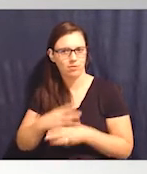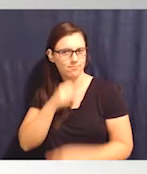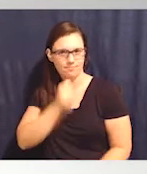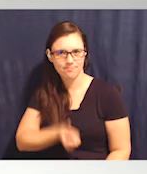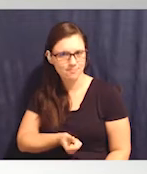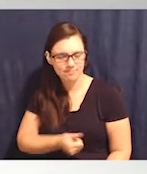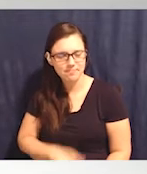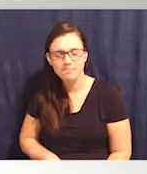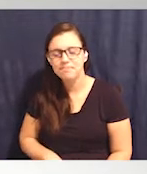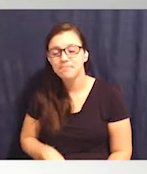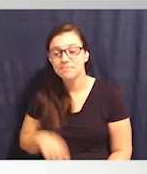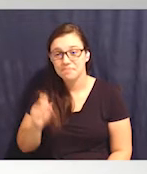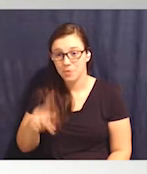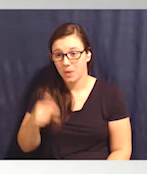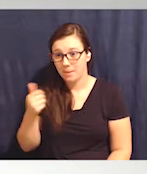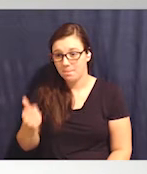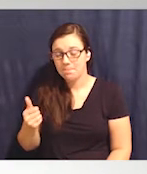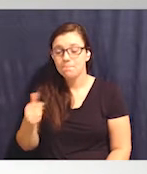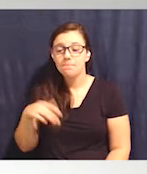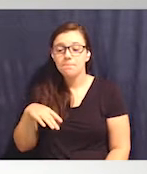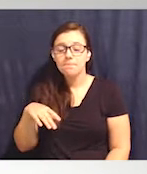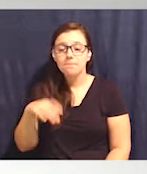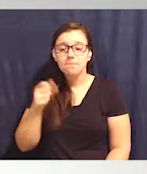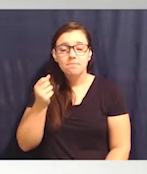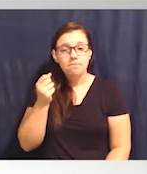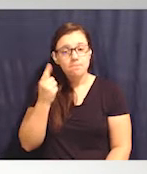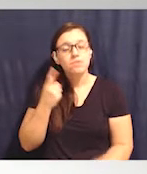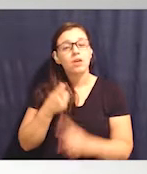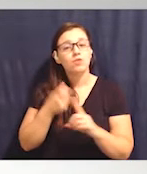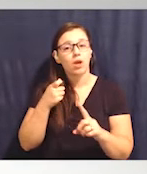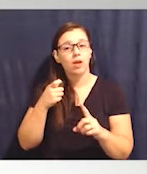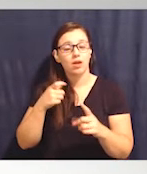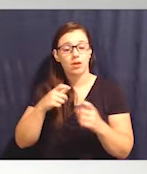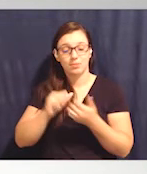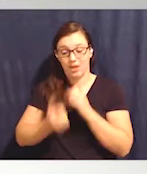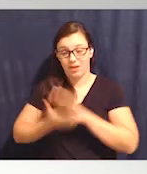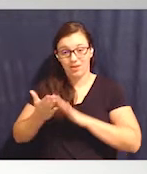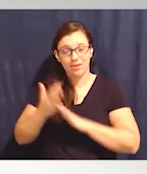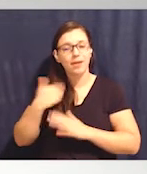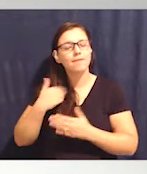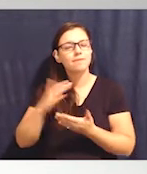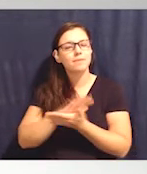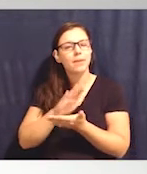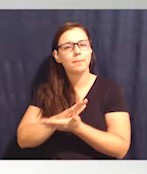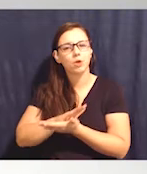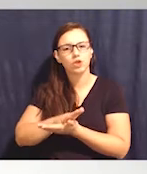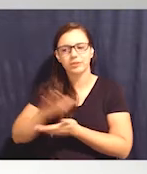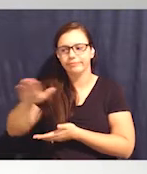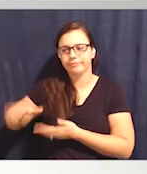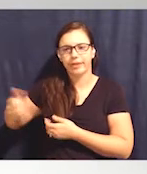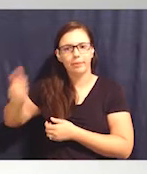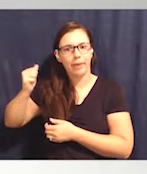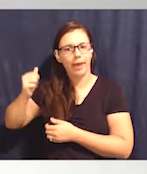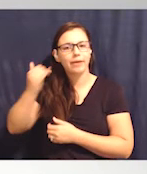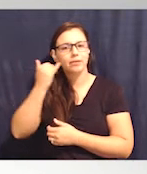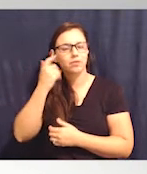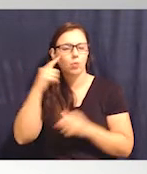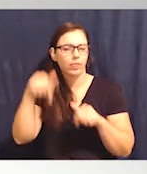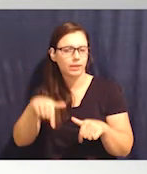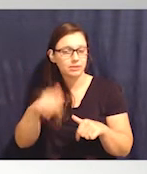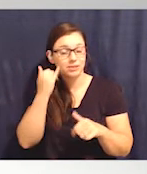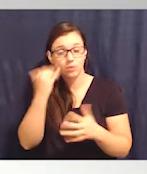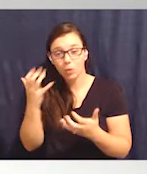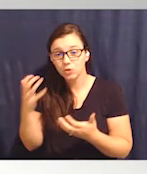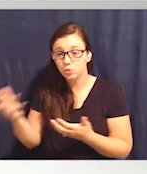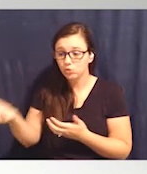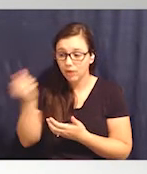There are, from housekeeping, there are some handouts in the back. If you guys, they're for this session, if you want to grab them, that'd be great. Most of them are for you to